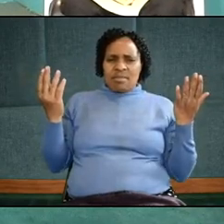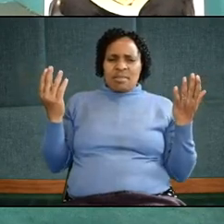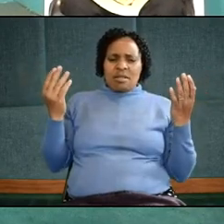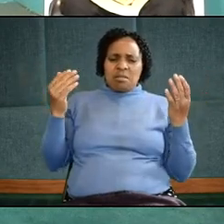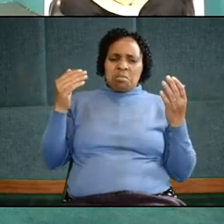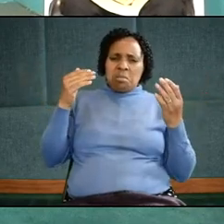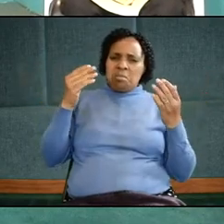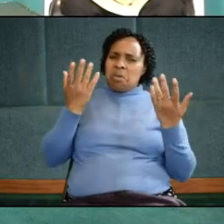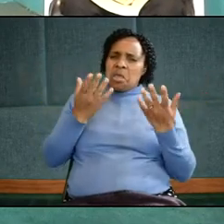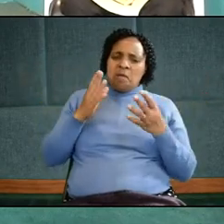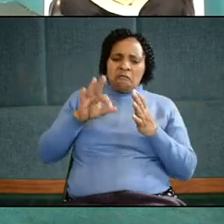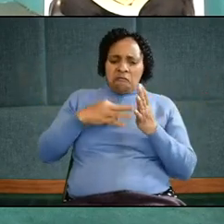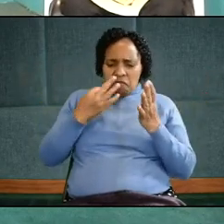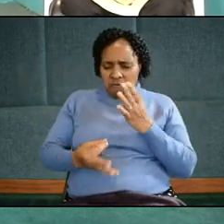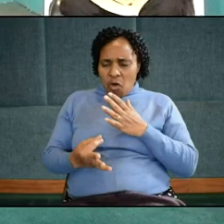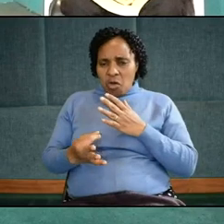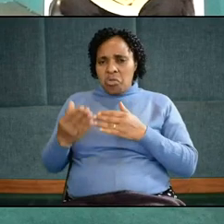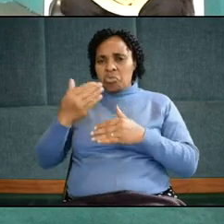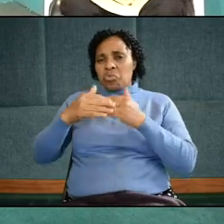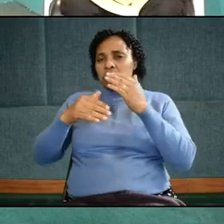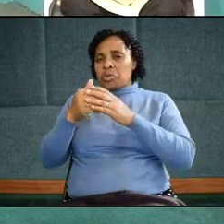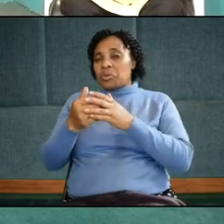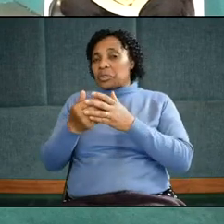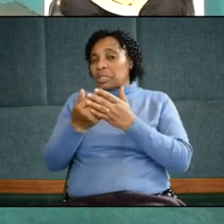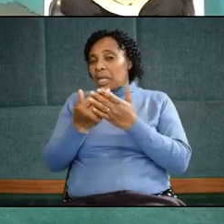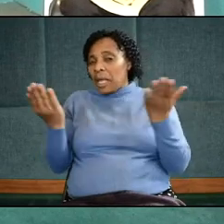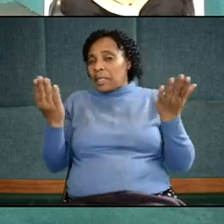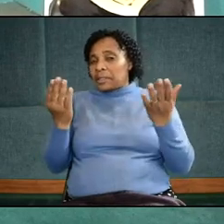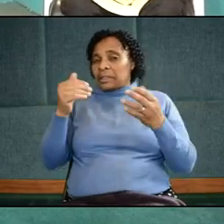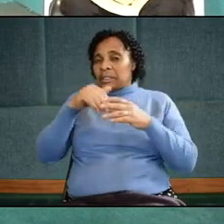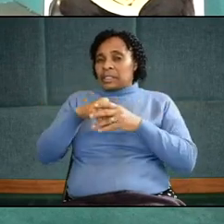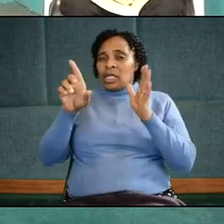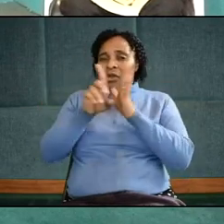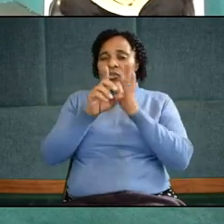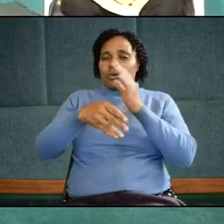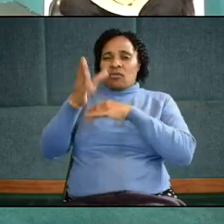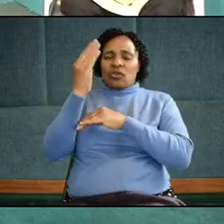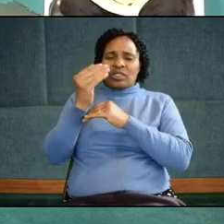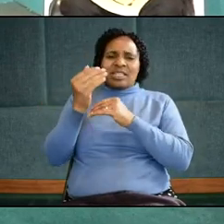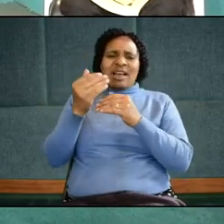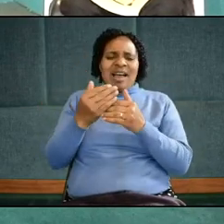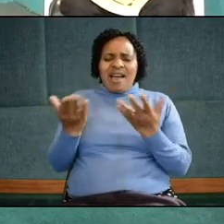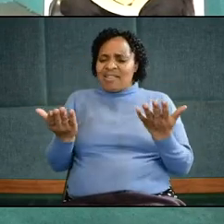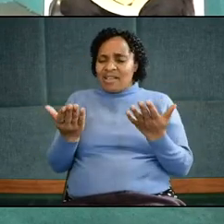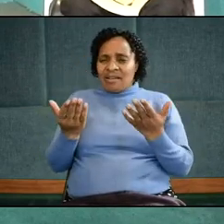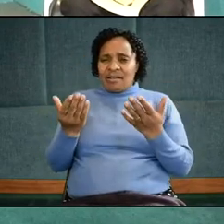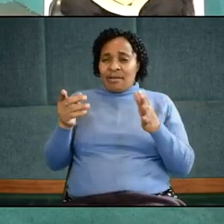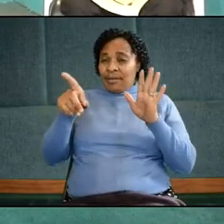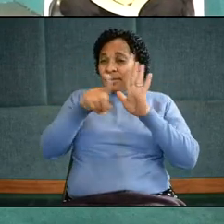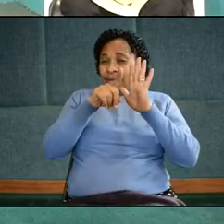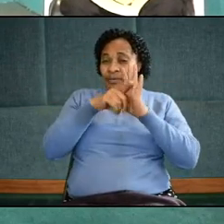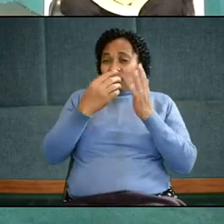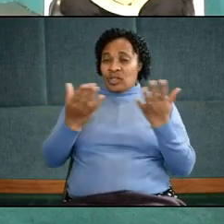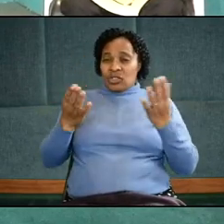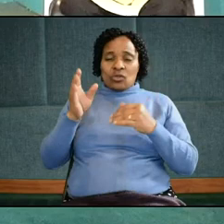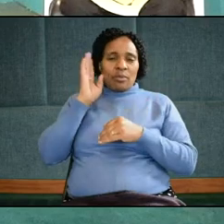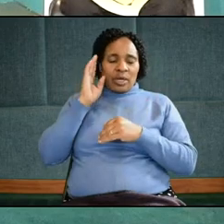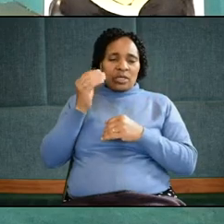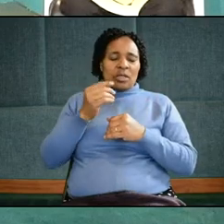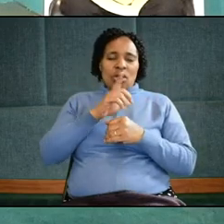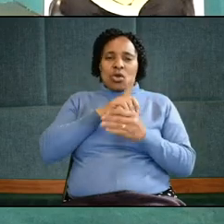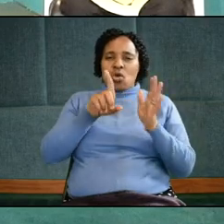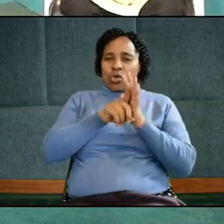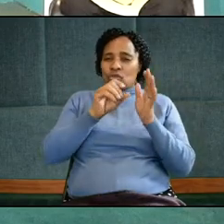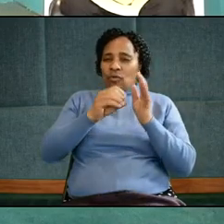downside to building one's life on the laws of God? Is there any negative thing about obeying the laws of God? What do you think?